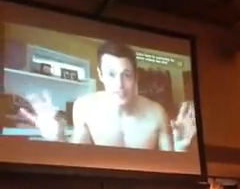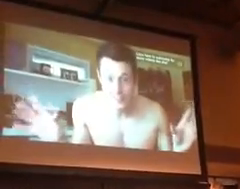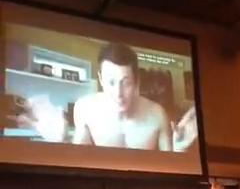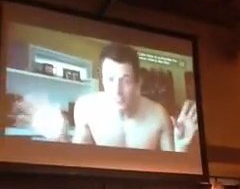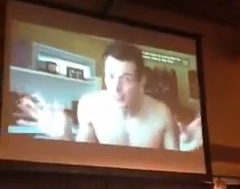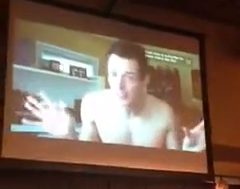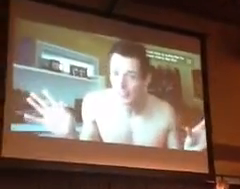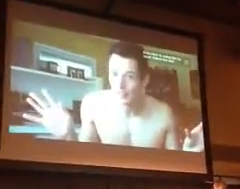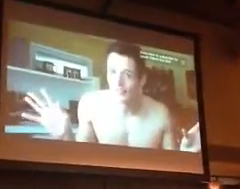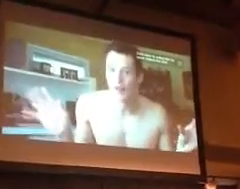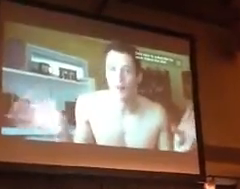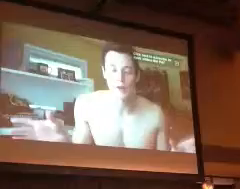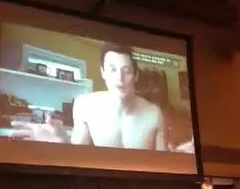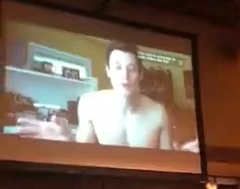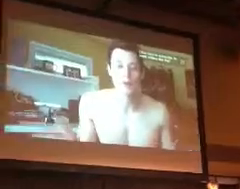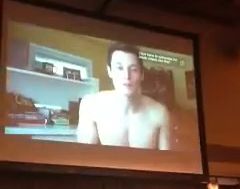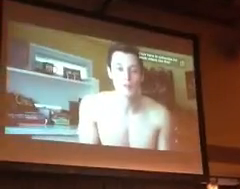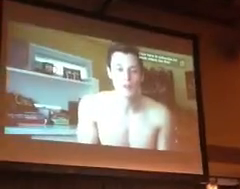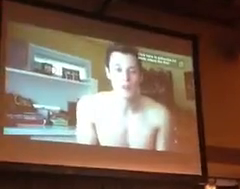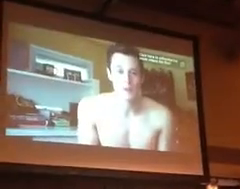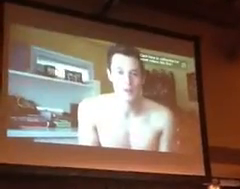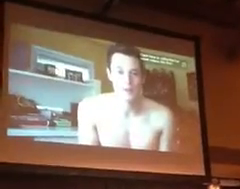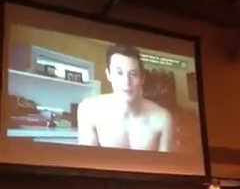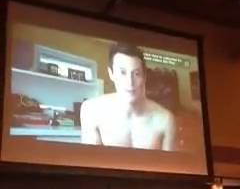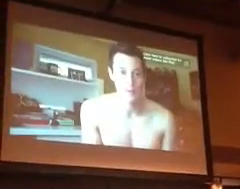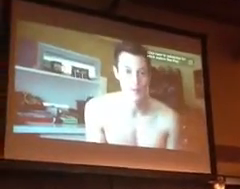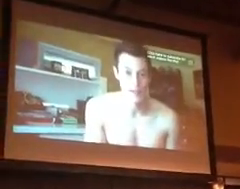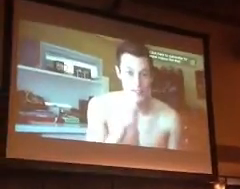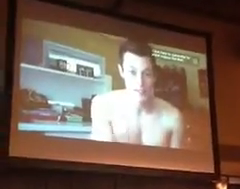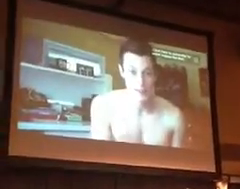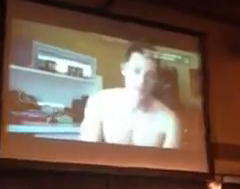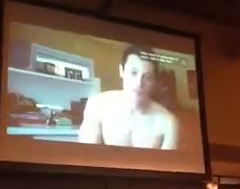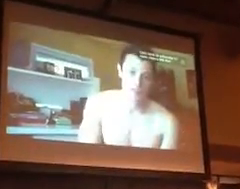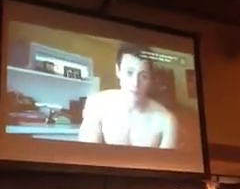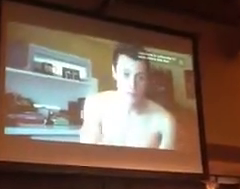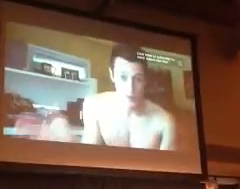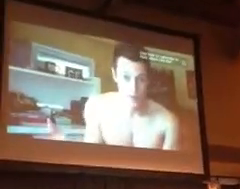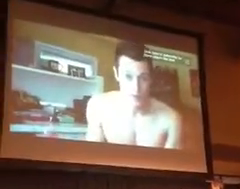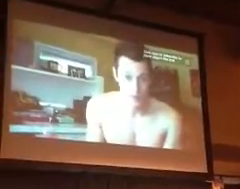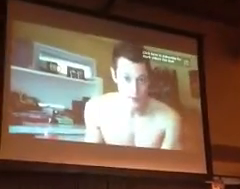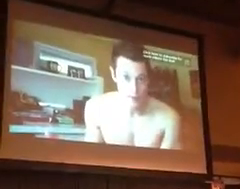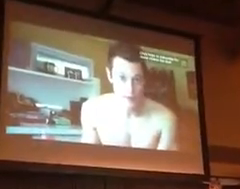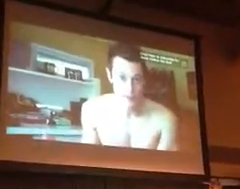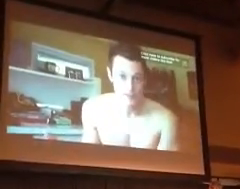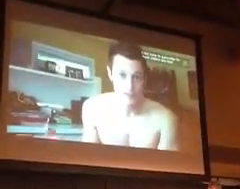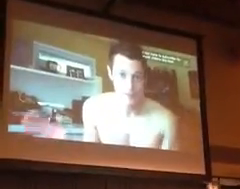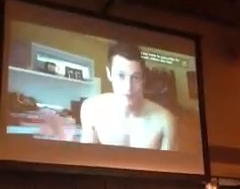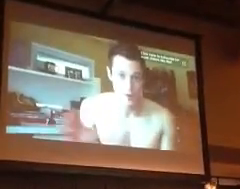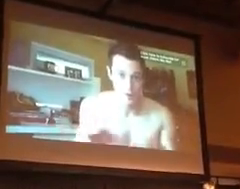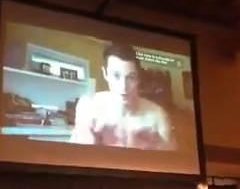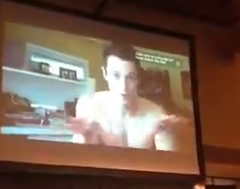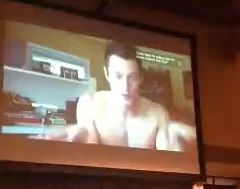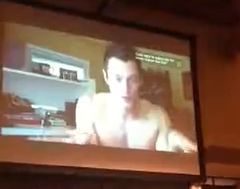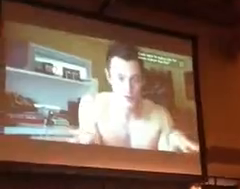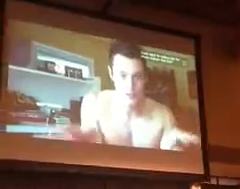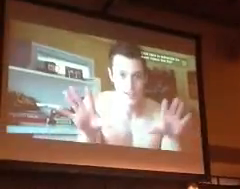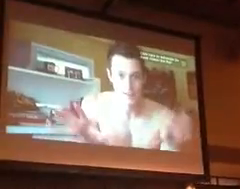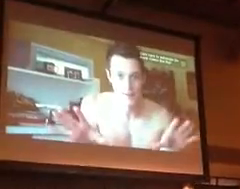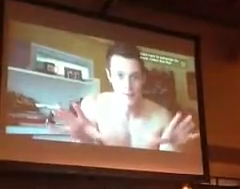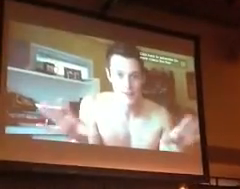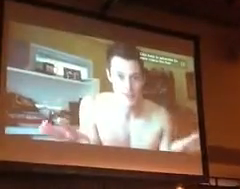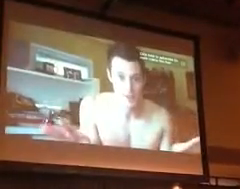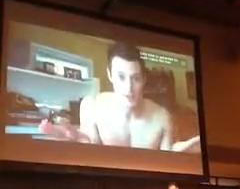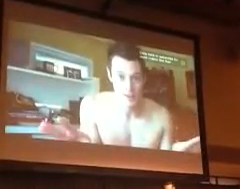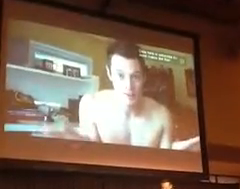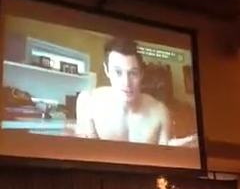this list isn't exhaustive. I want to know some of the ignorant things that people have asked you. So either make a video response, or leave your answer in